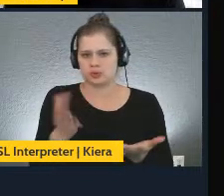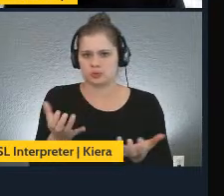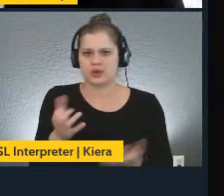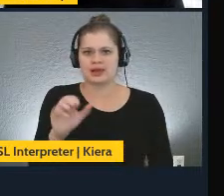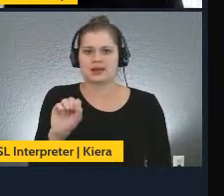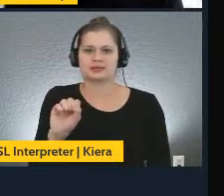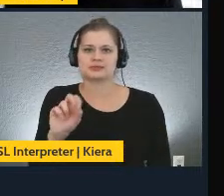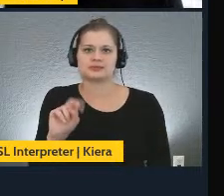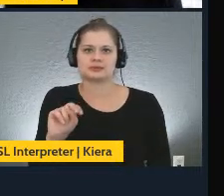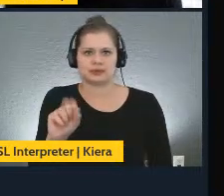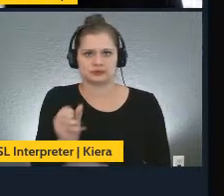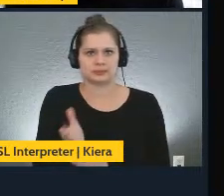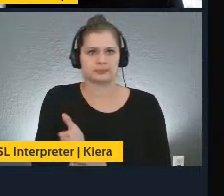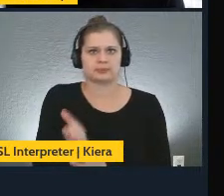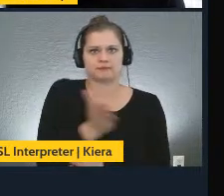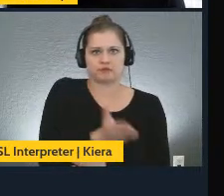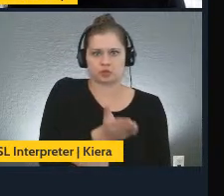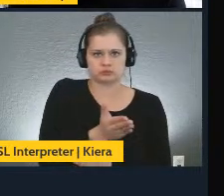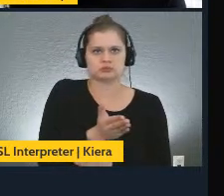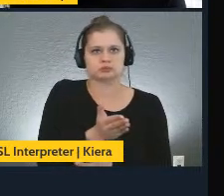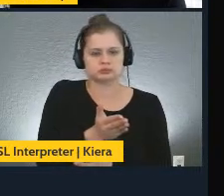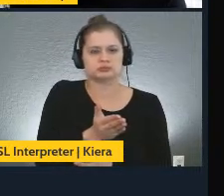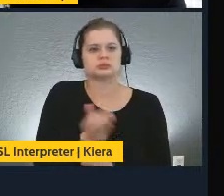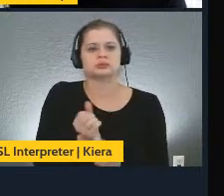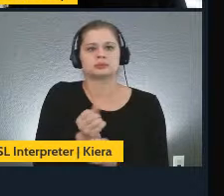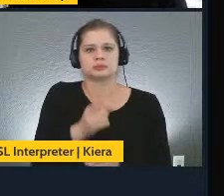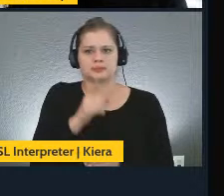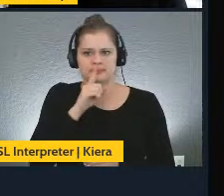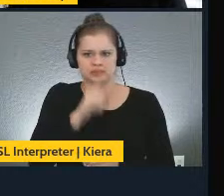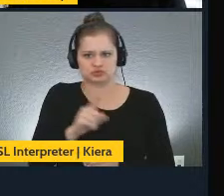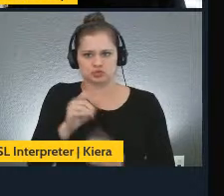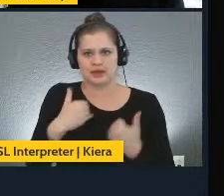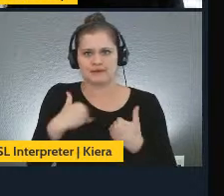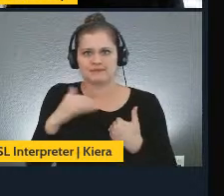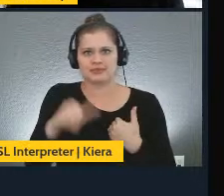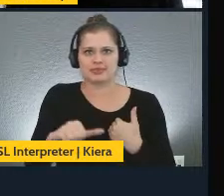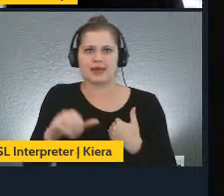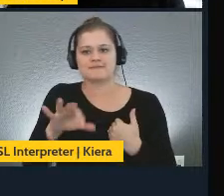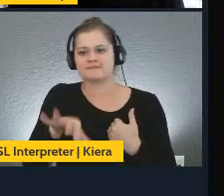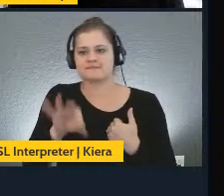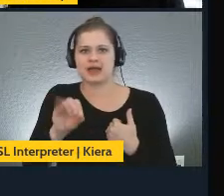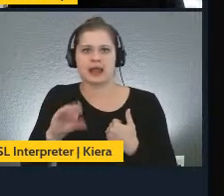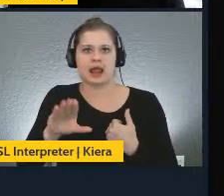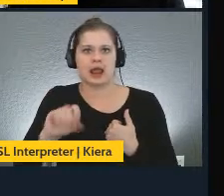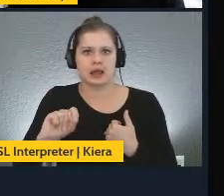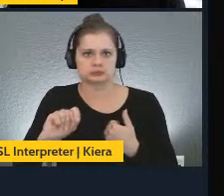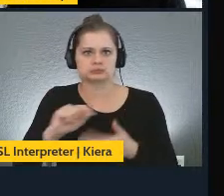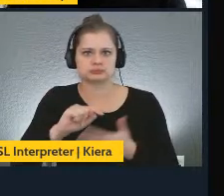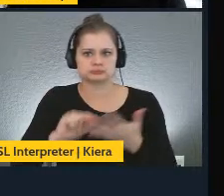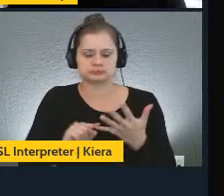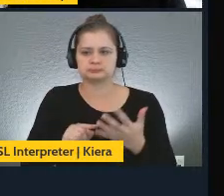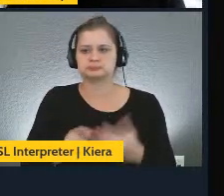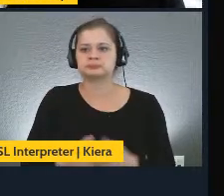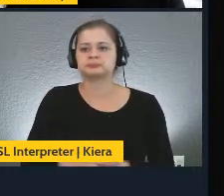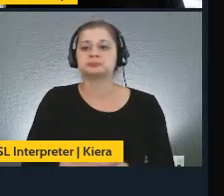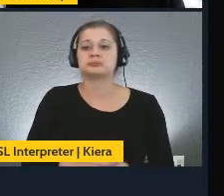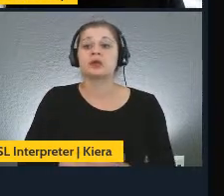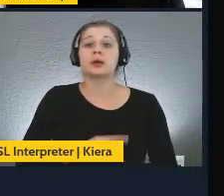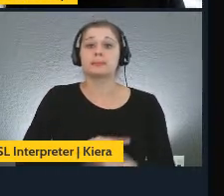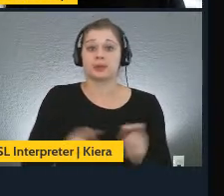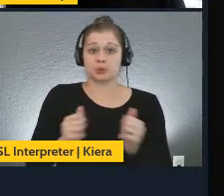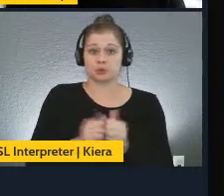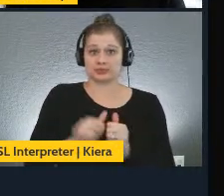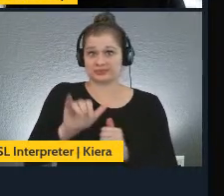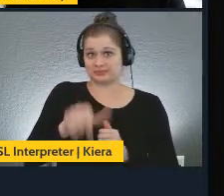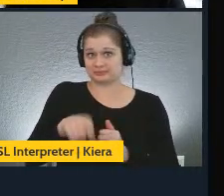it to actually have that fan out mechanism. But with this, we can actually easily assert our tests, assert on our events,